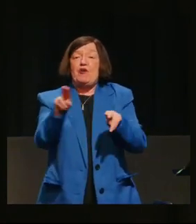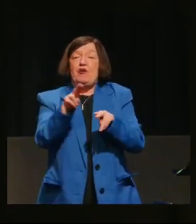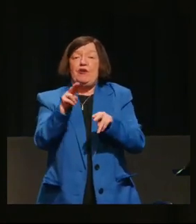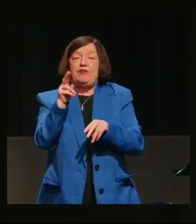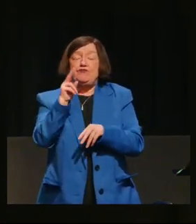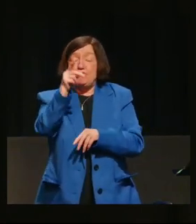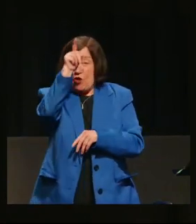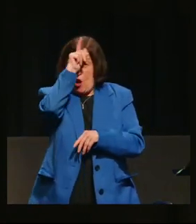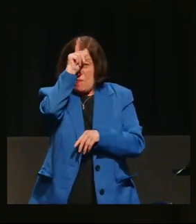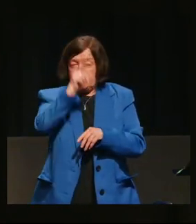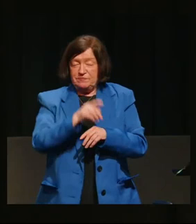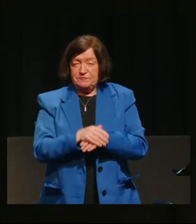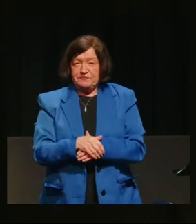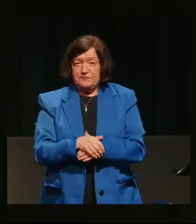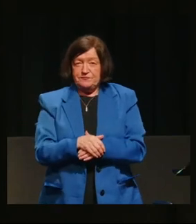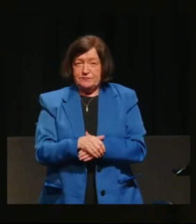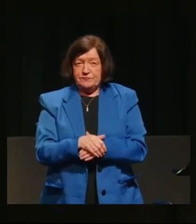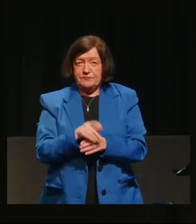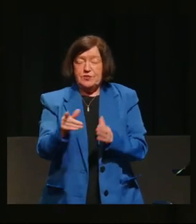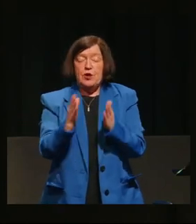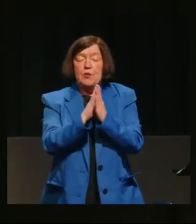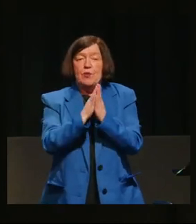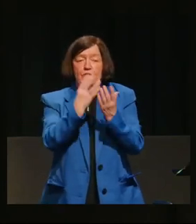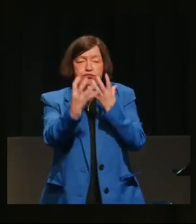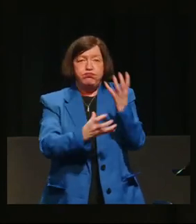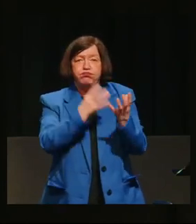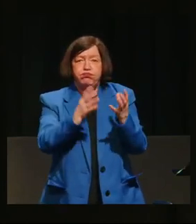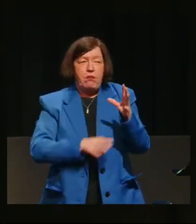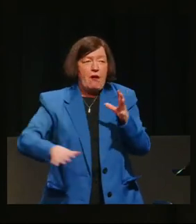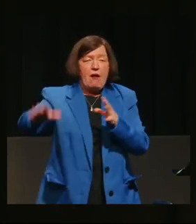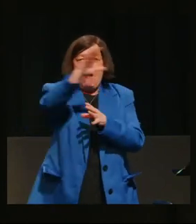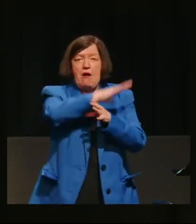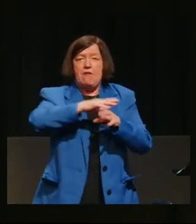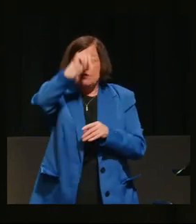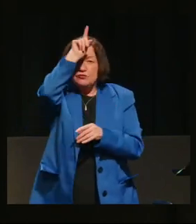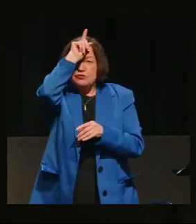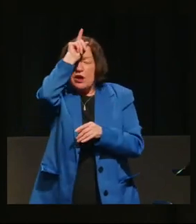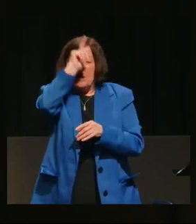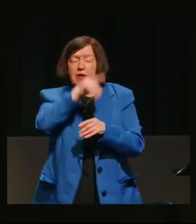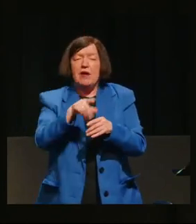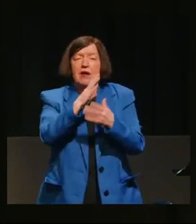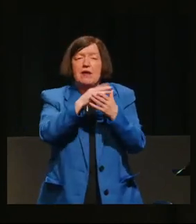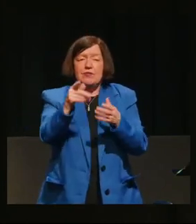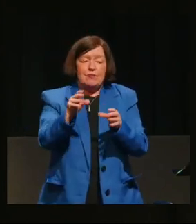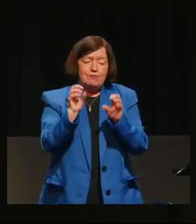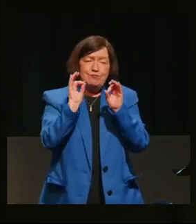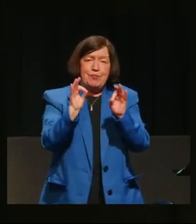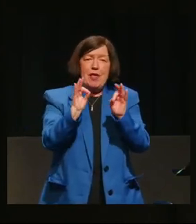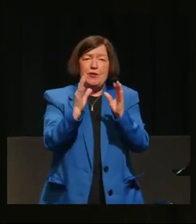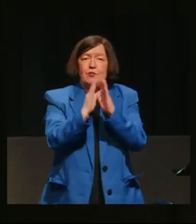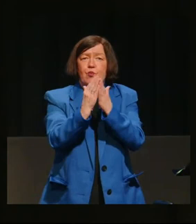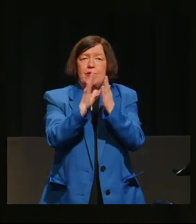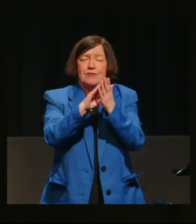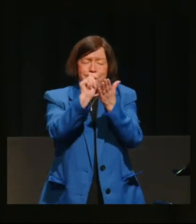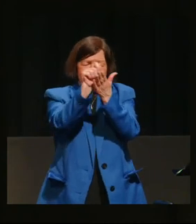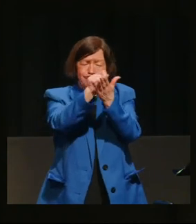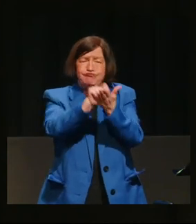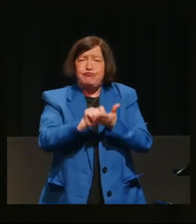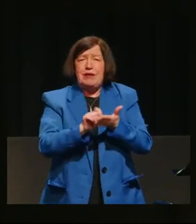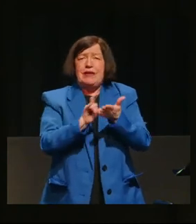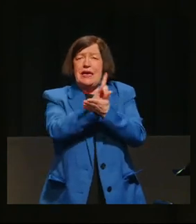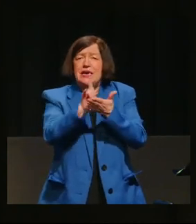un-German. Book burnings took place throughout Germany, where some of the finest works of literature,